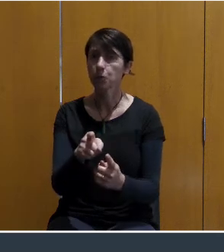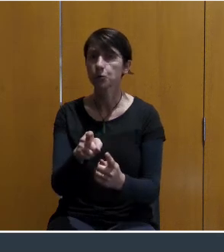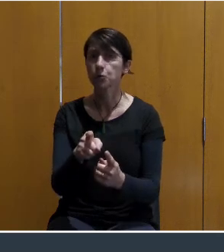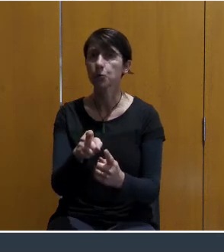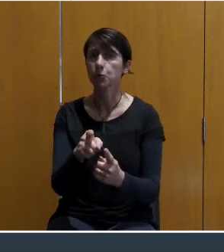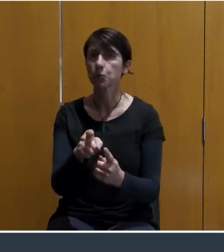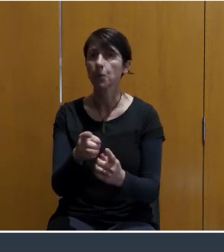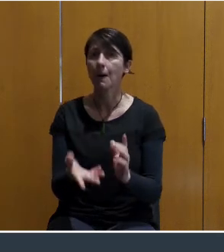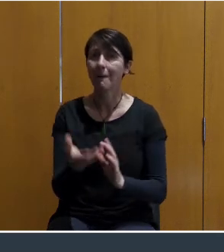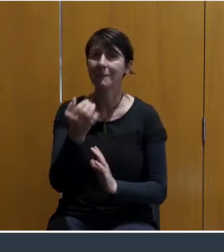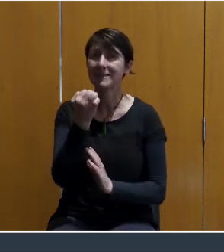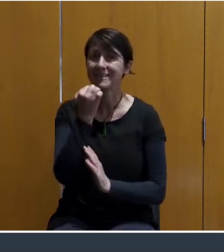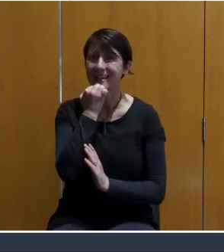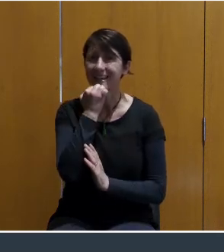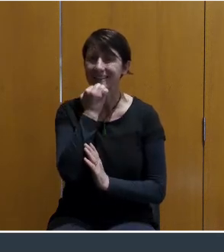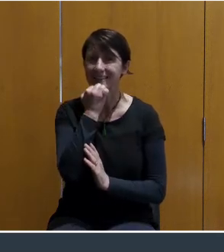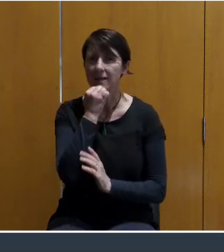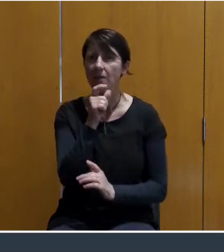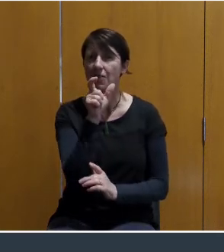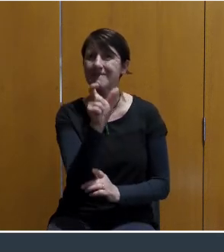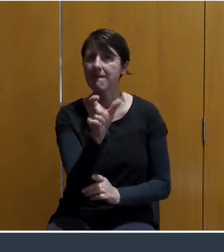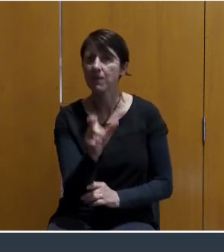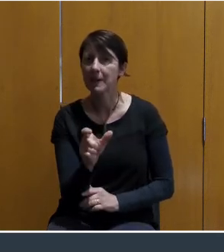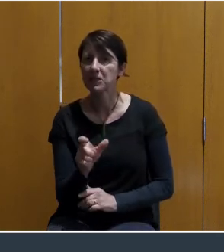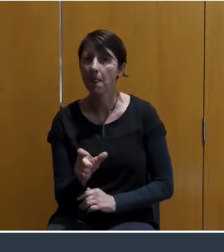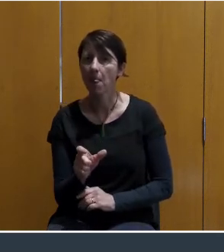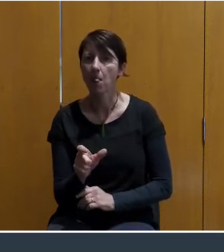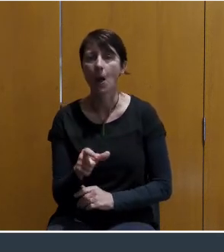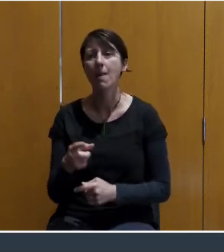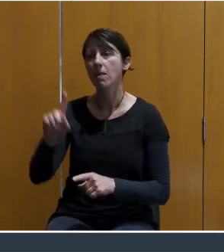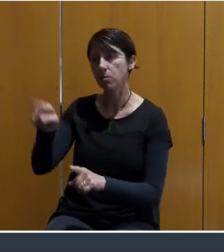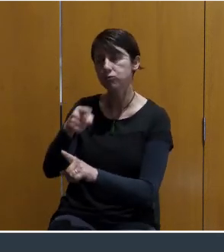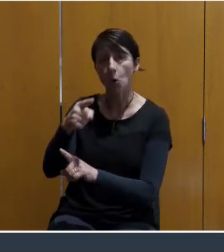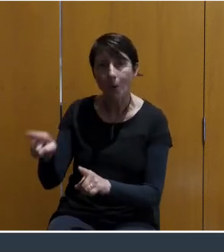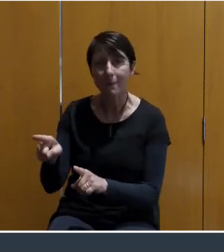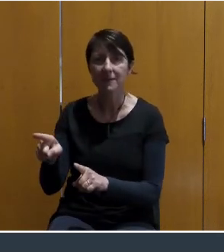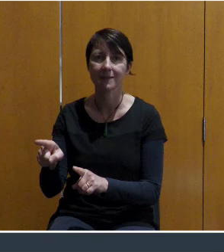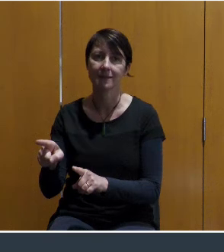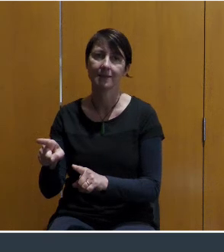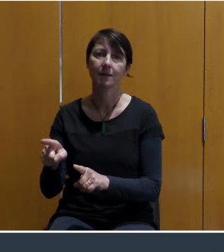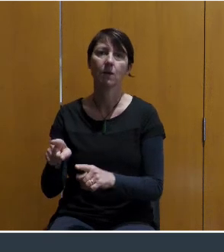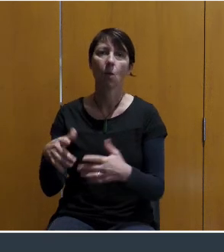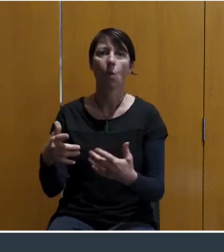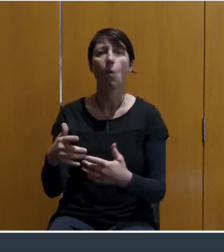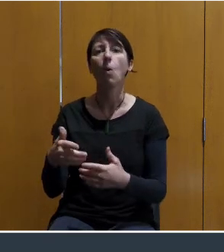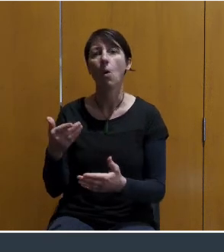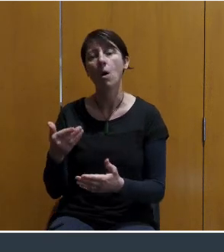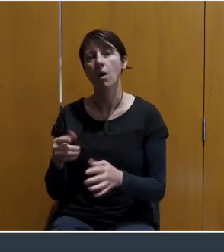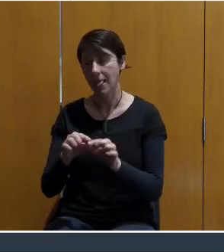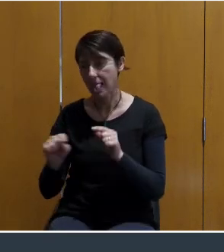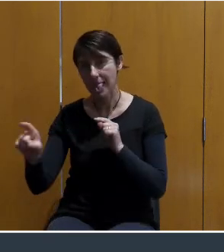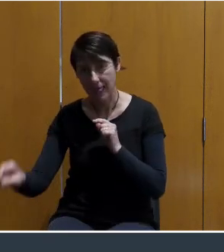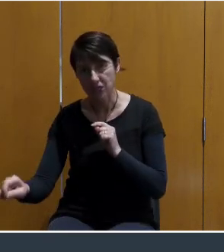areas, on-leash areas, and exercise areas. But we were a bit concerned about the change of default dog access changing from off-leash to